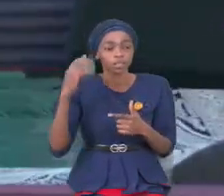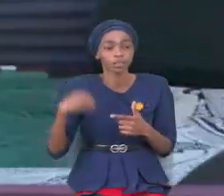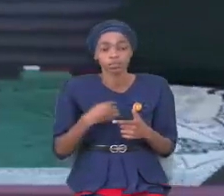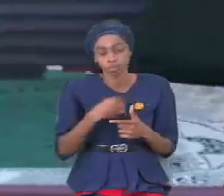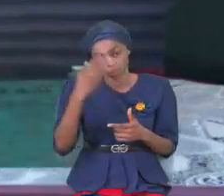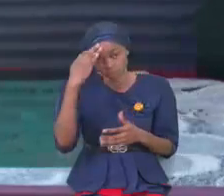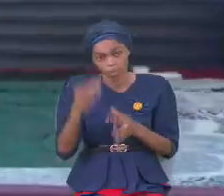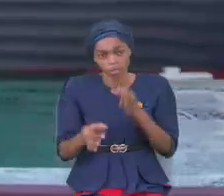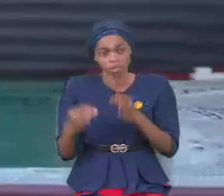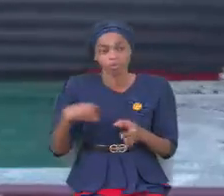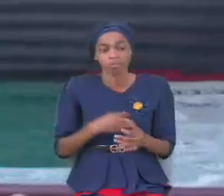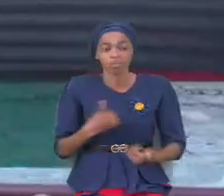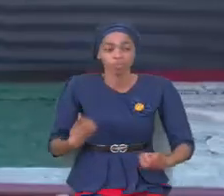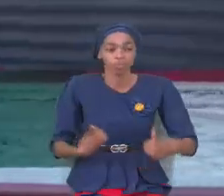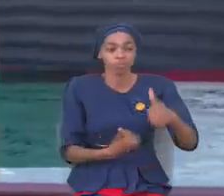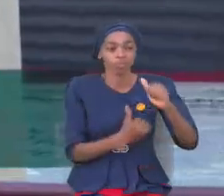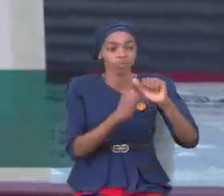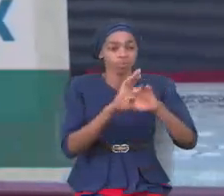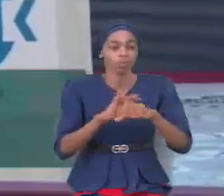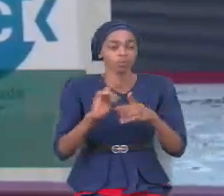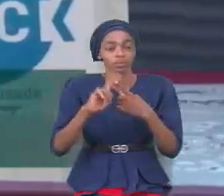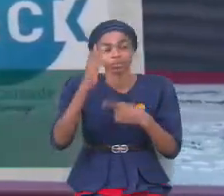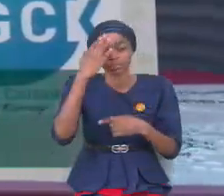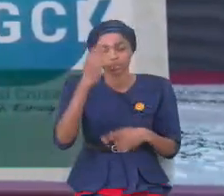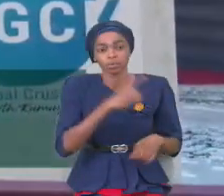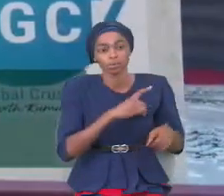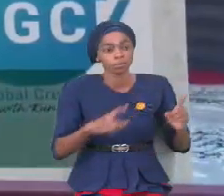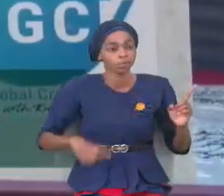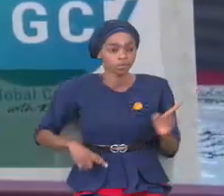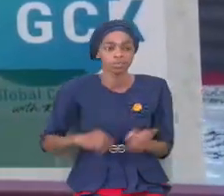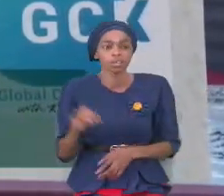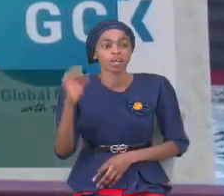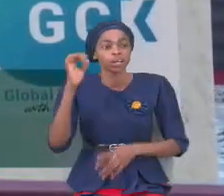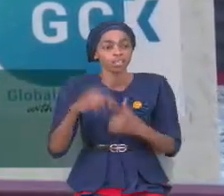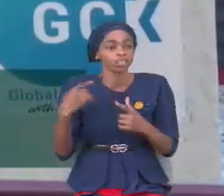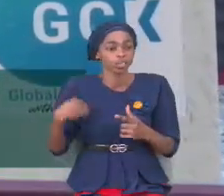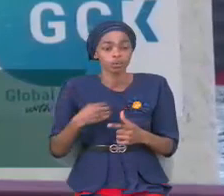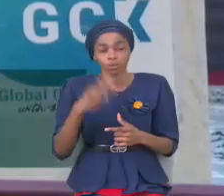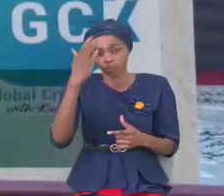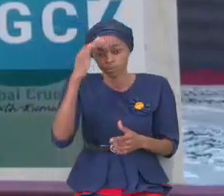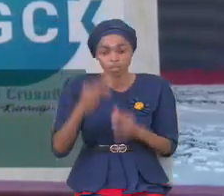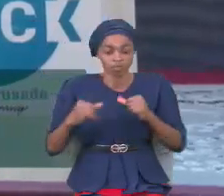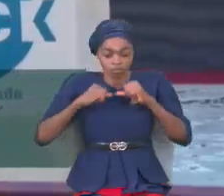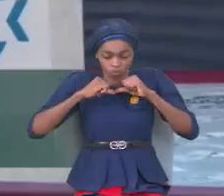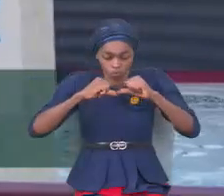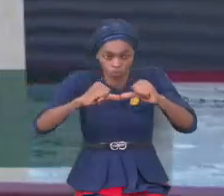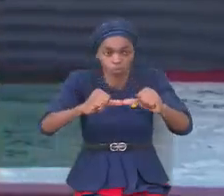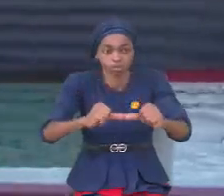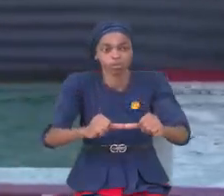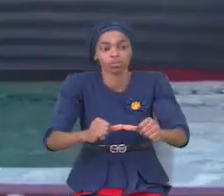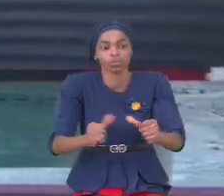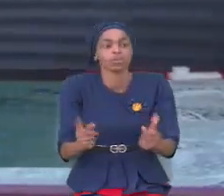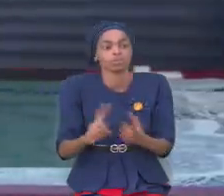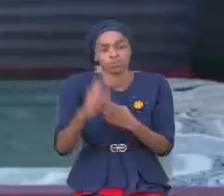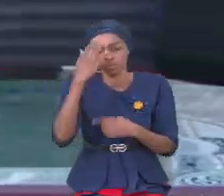know if we follow on to know. At the beginning, you know forgiveness. Then you know freedom. You know